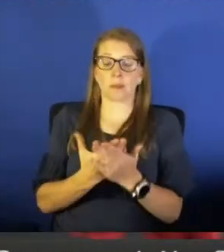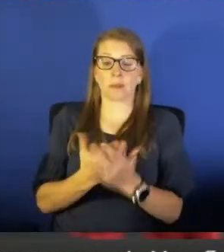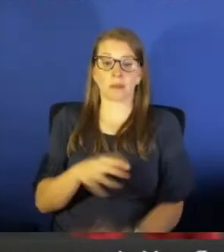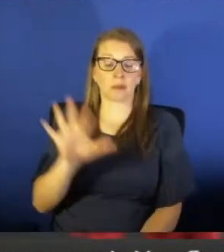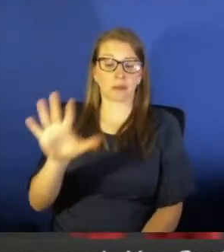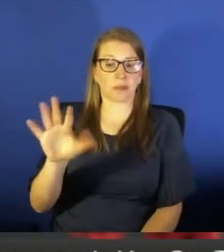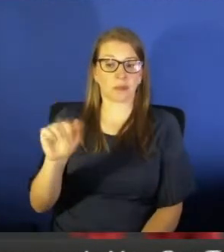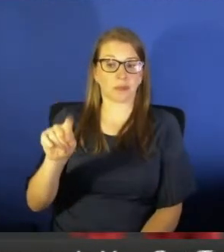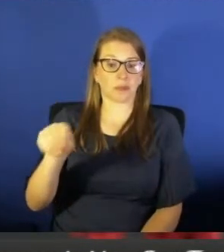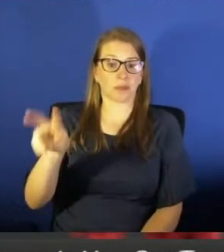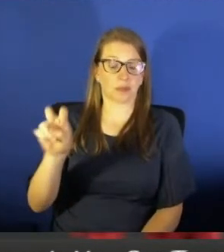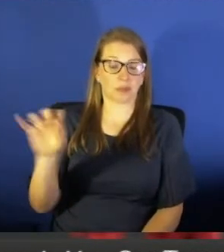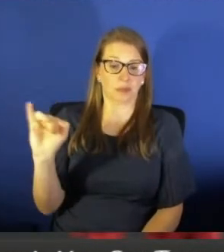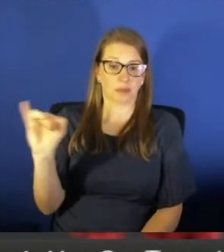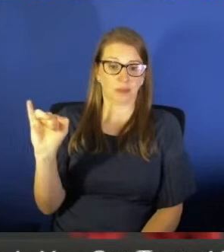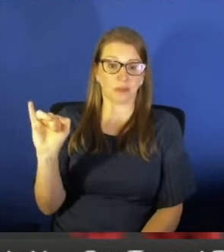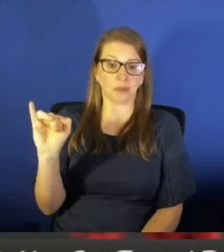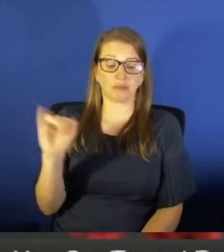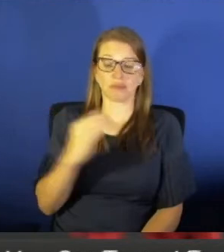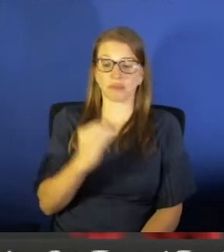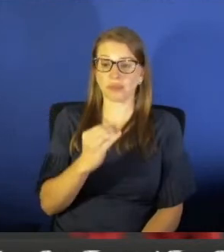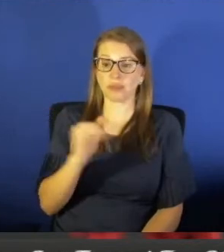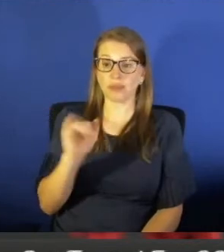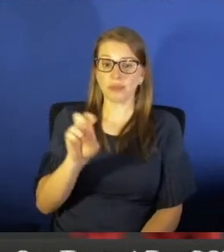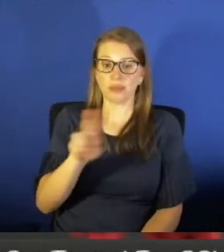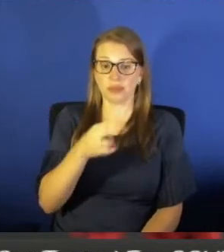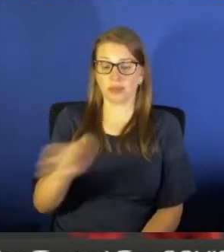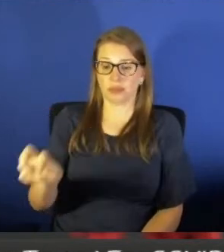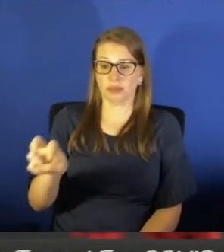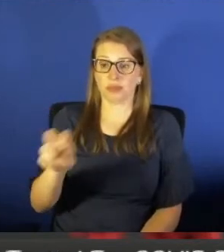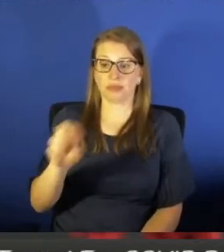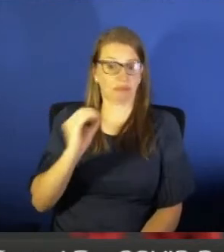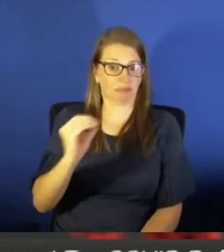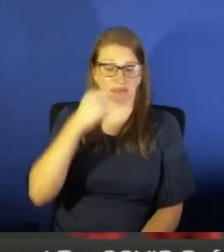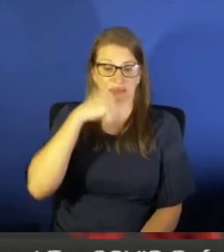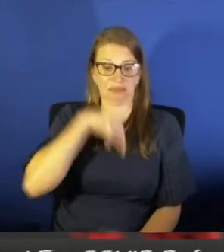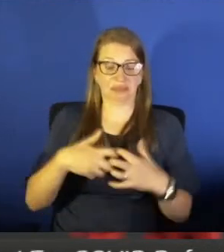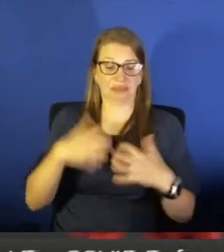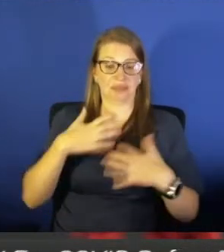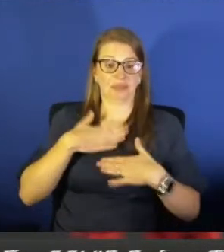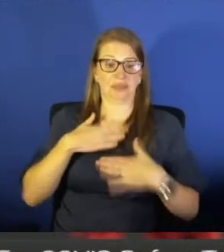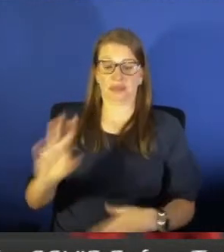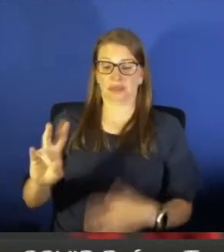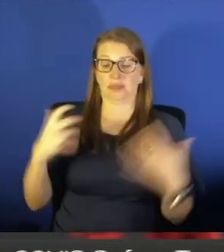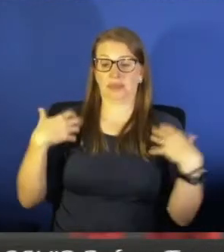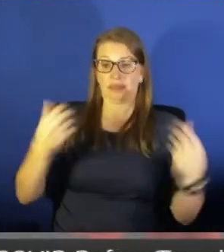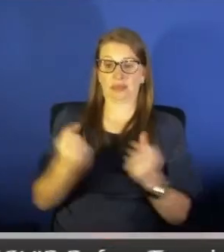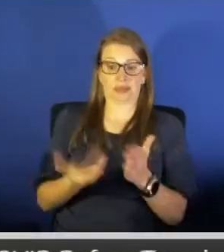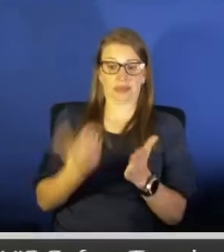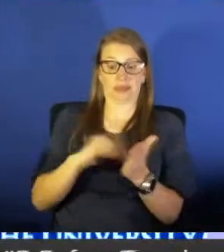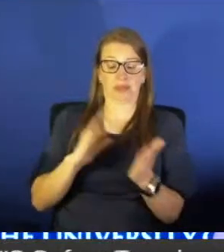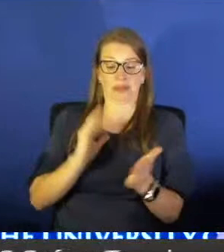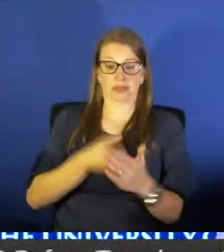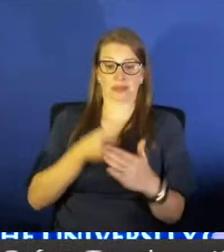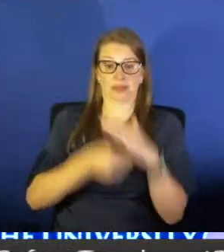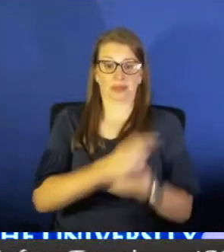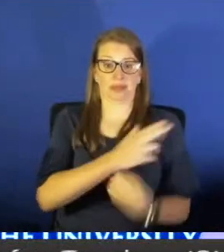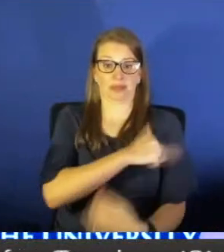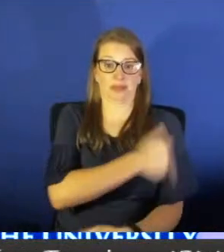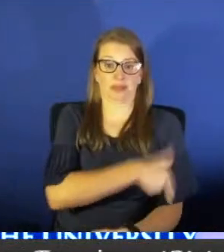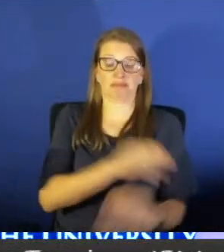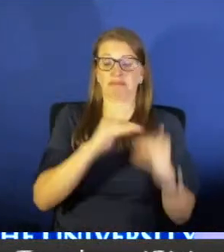active infections, 0 in the ICU, 0 on the ventilator, and 7 in that recovery period. So again, our hospital numbers are still holding